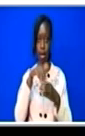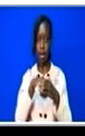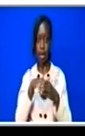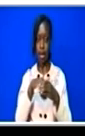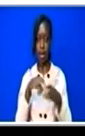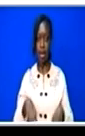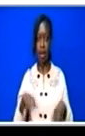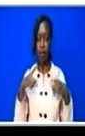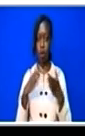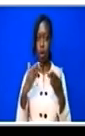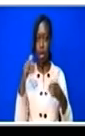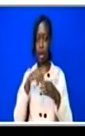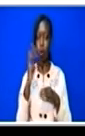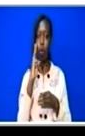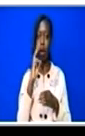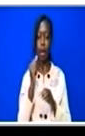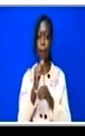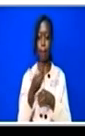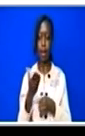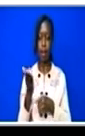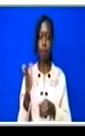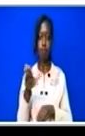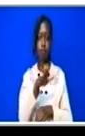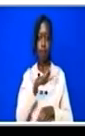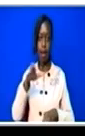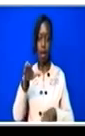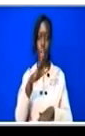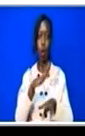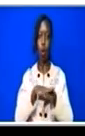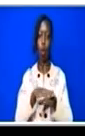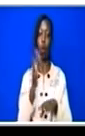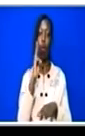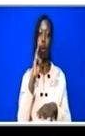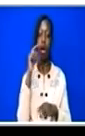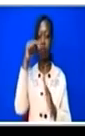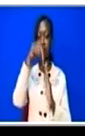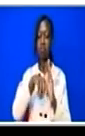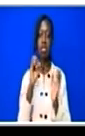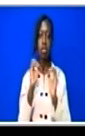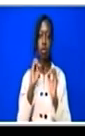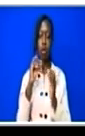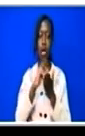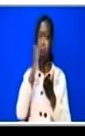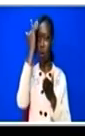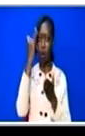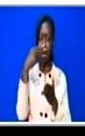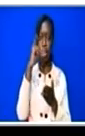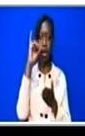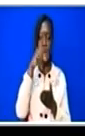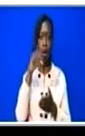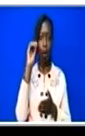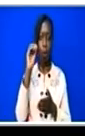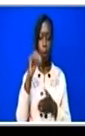organisms enables them to float on water. That is why you realize that hippopotamus is too weighty. But how is it able